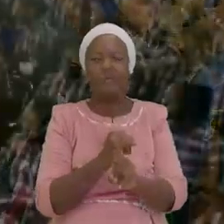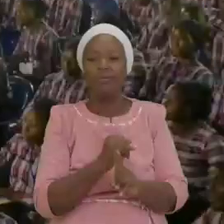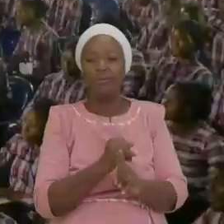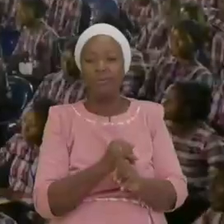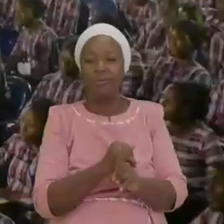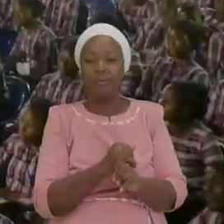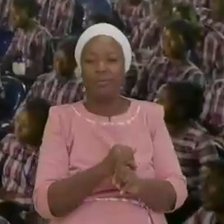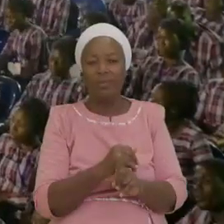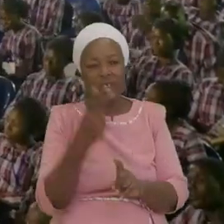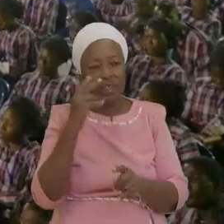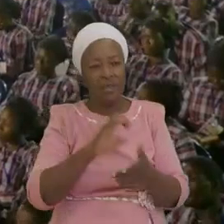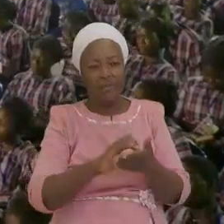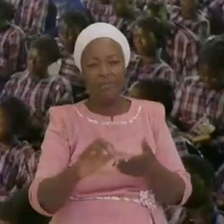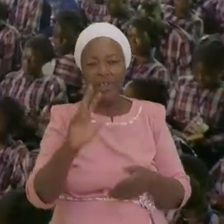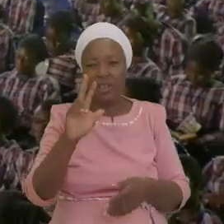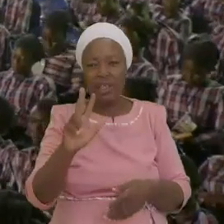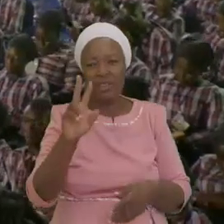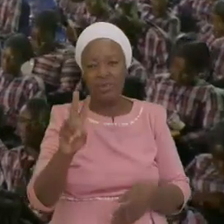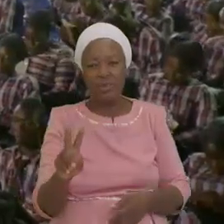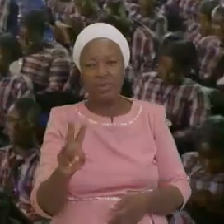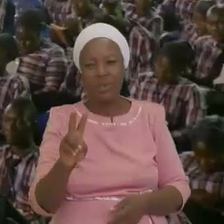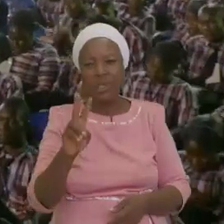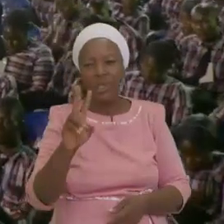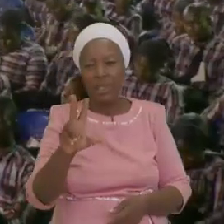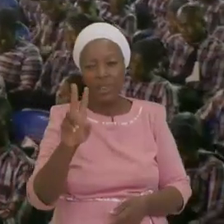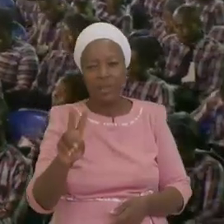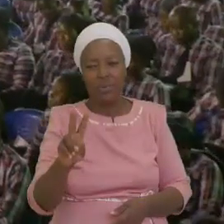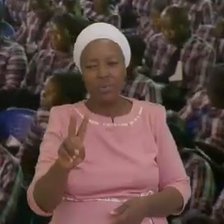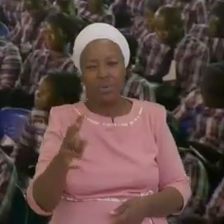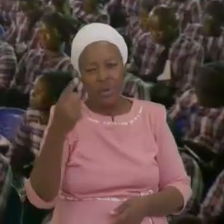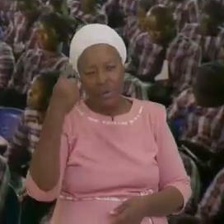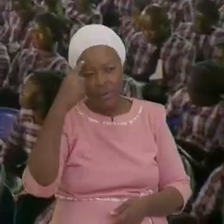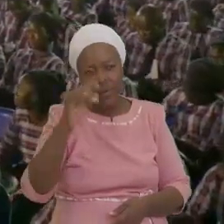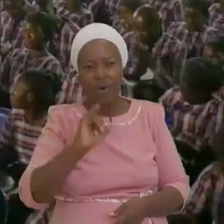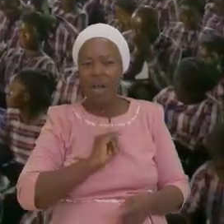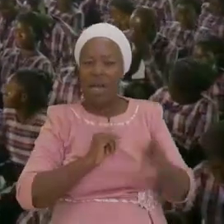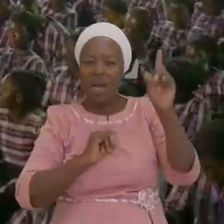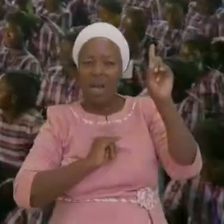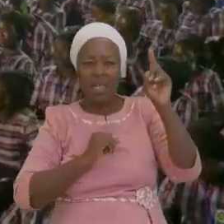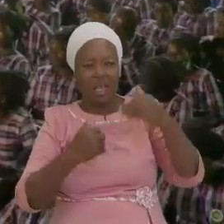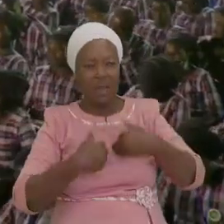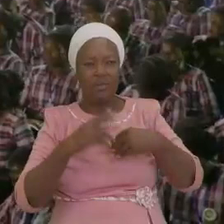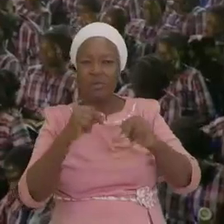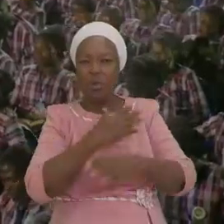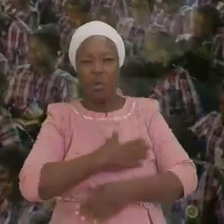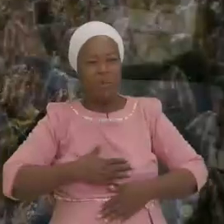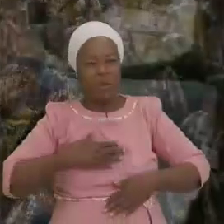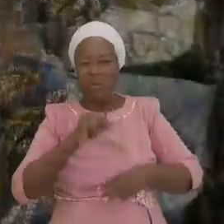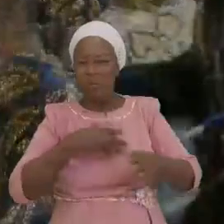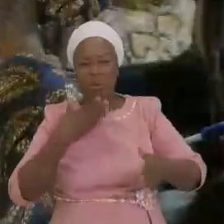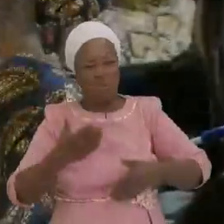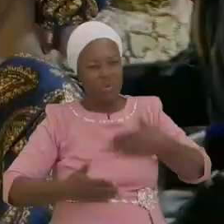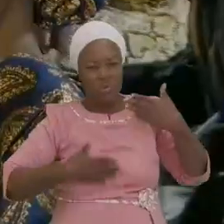Look at verse 32. In verse 32, for I have no pleasure, no delight, no joy in